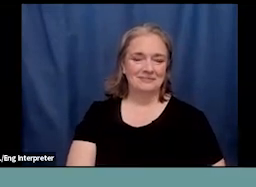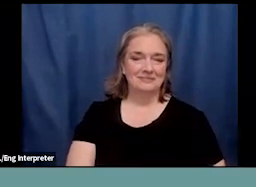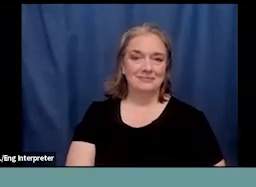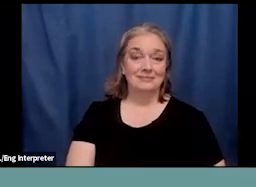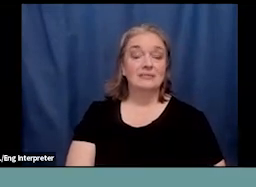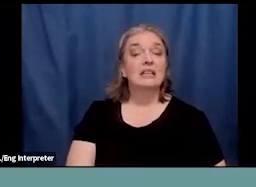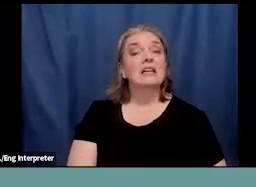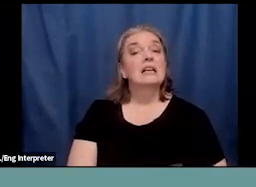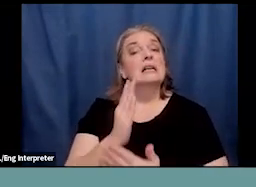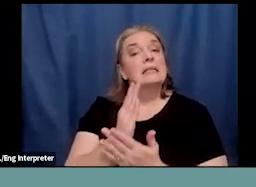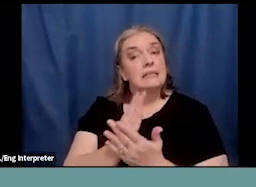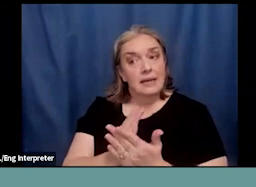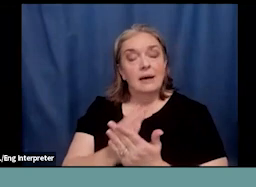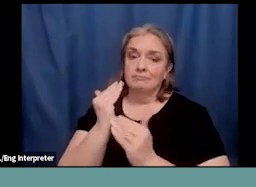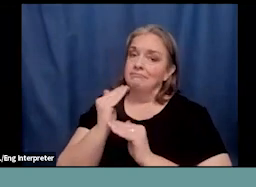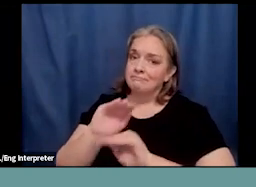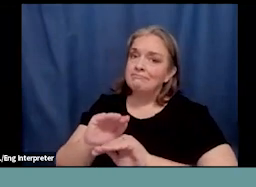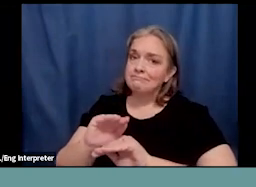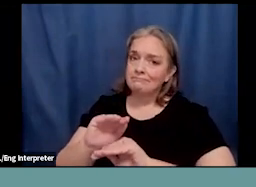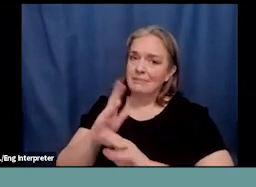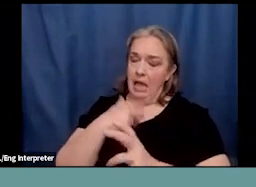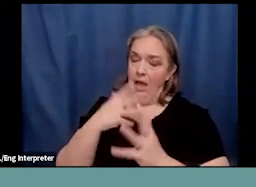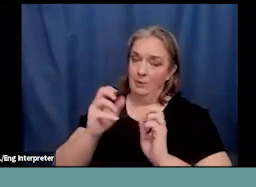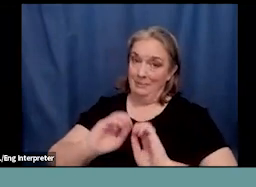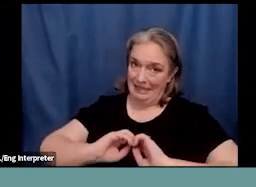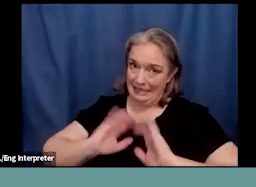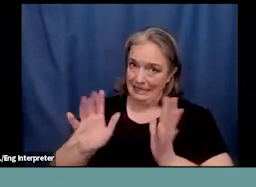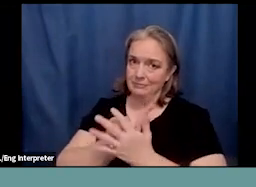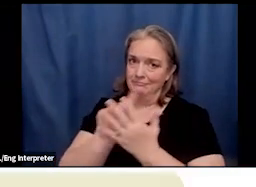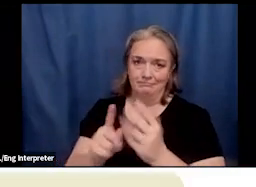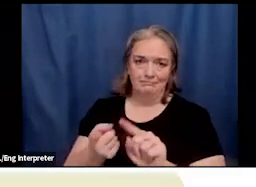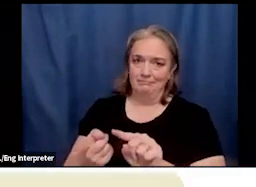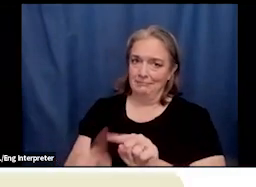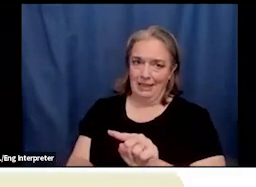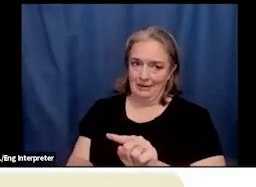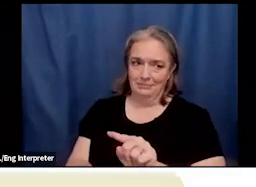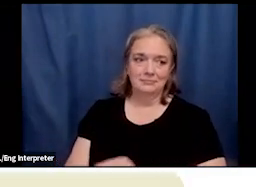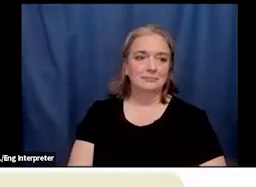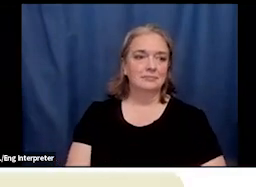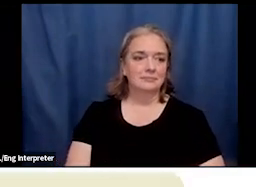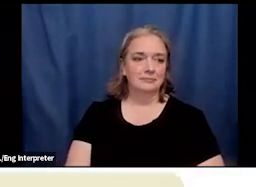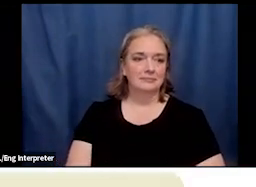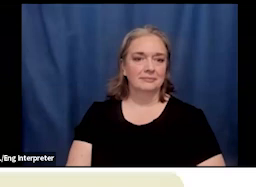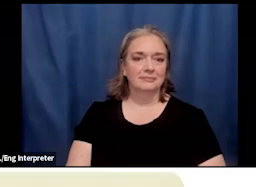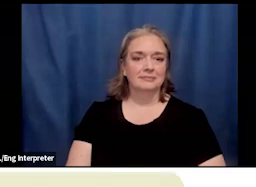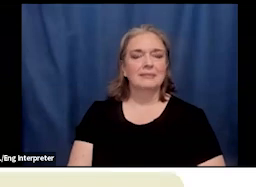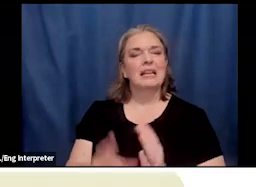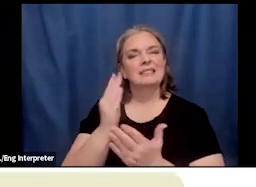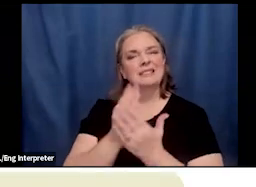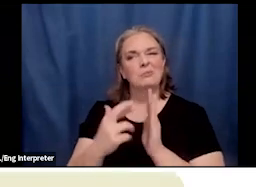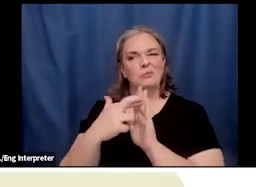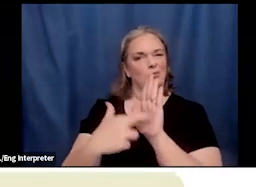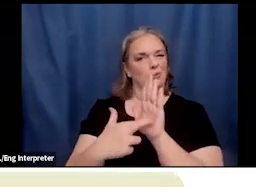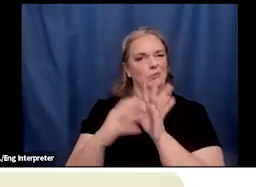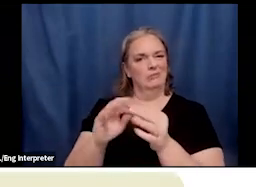So there are some funding restrictions that I want to make really clear up front as well. So